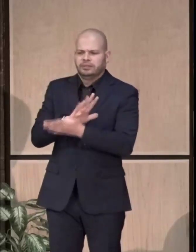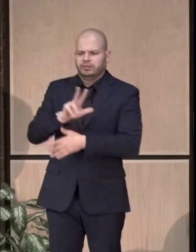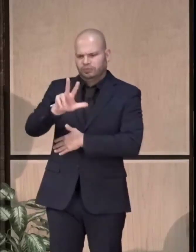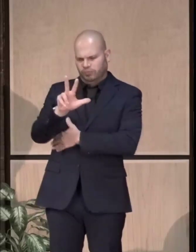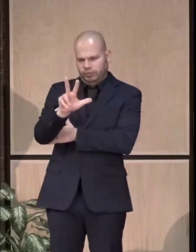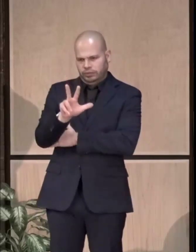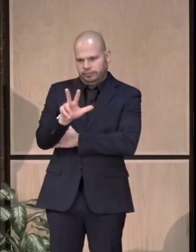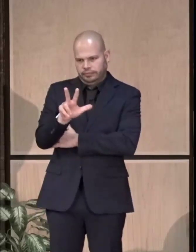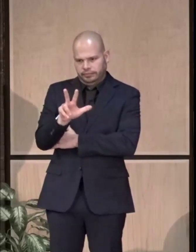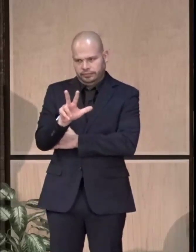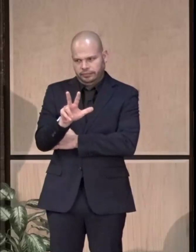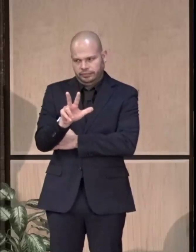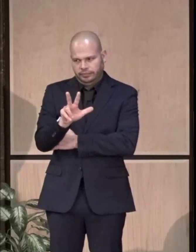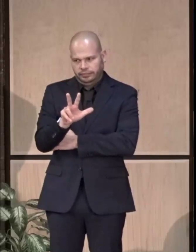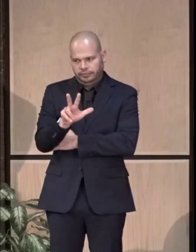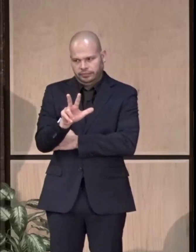Document three.